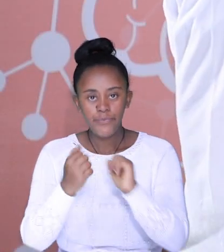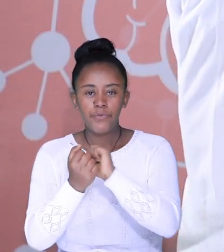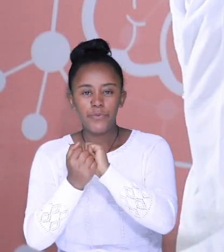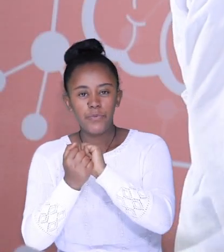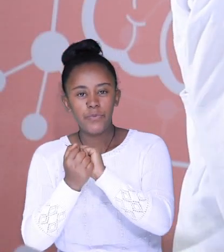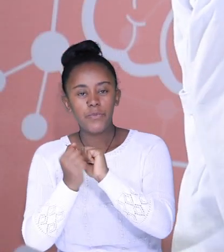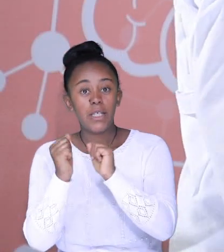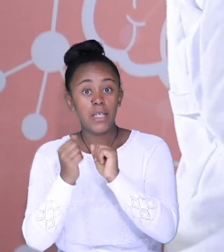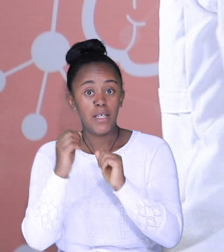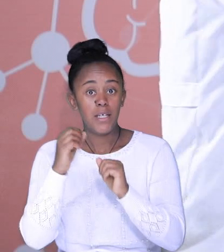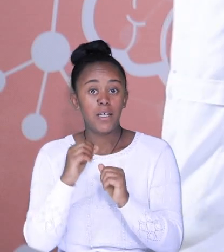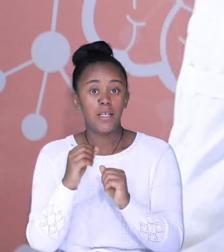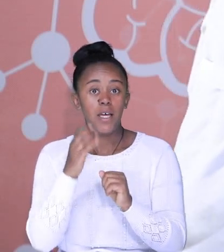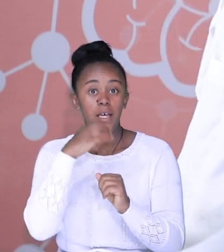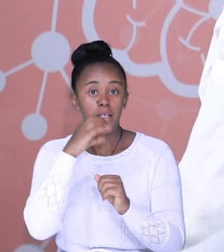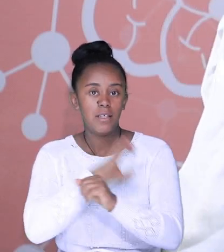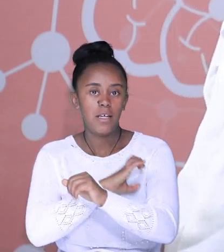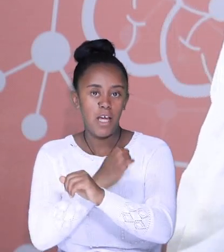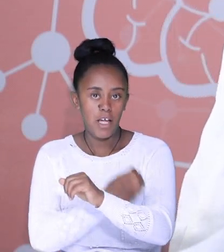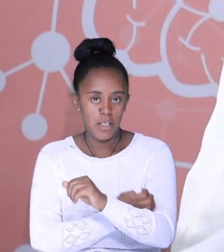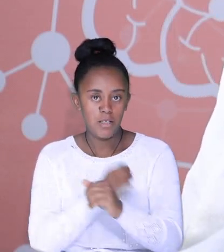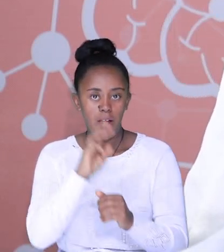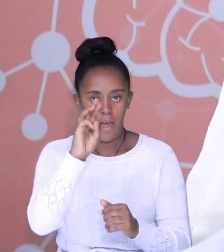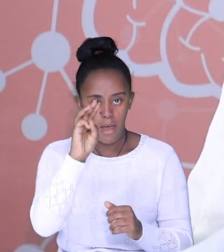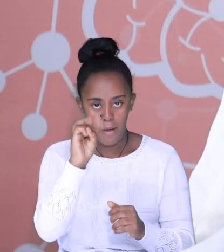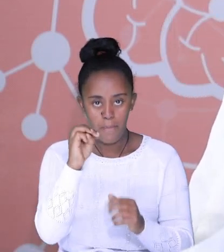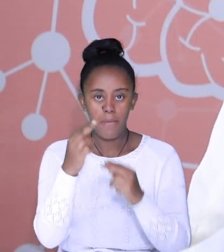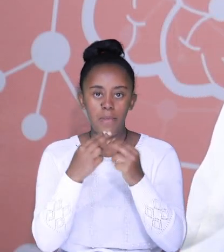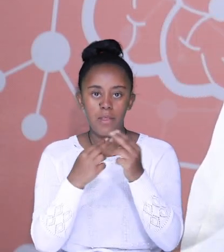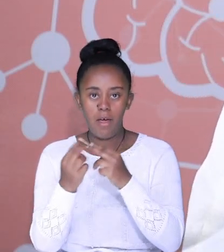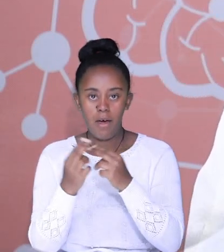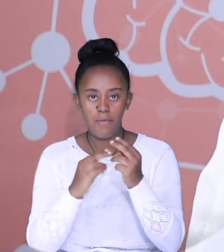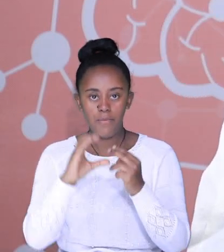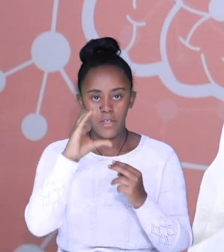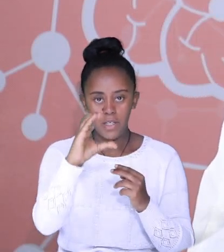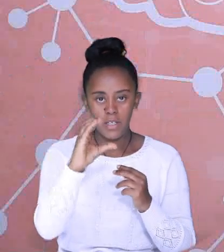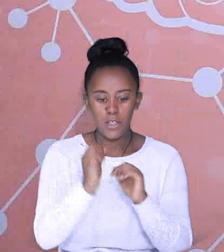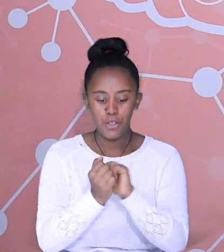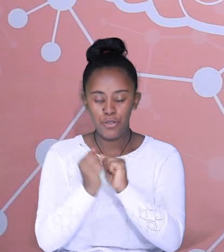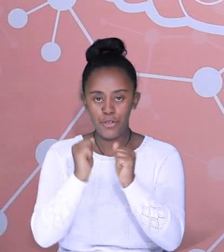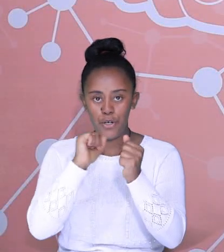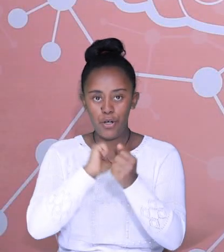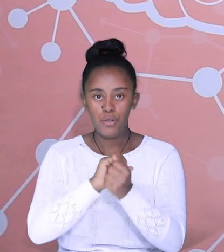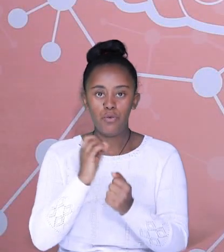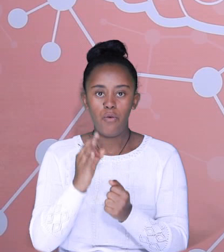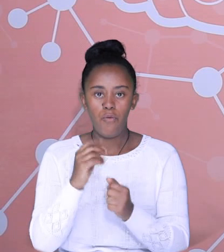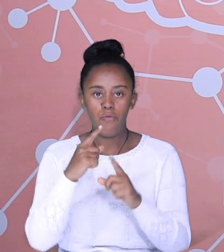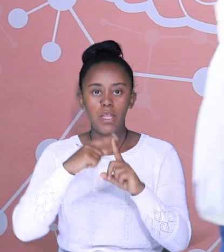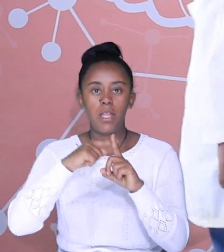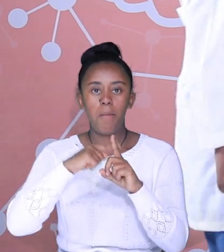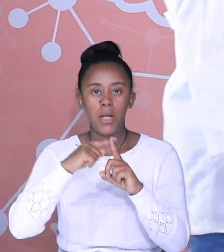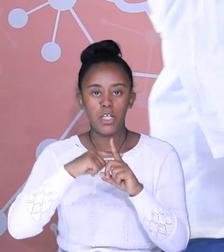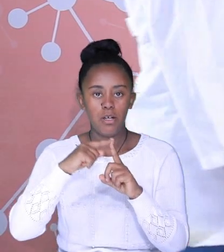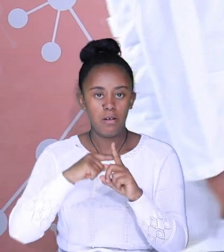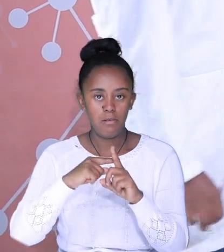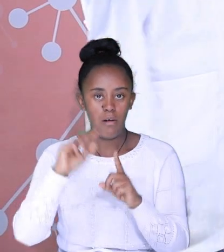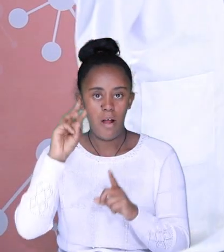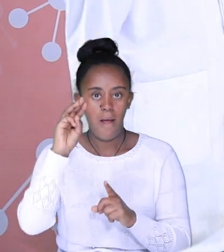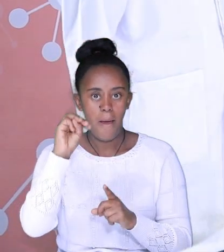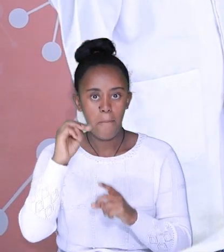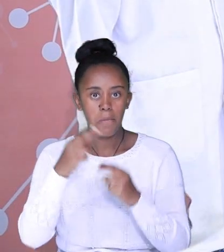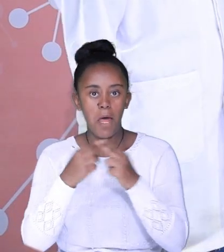required heat energy, M times C change of temperature. M